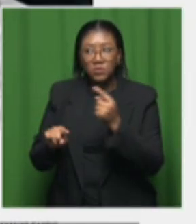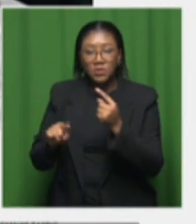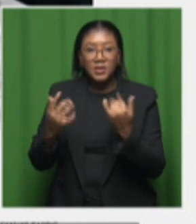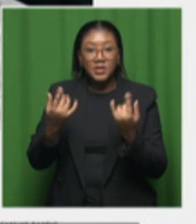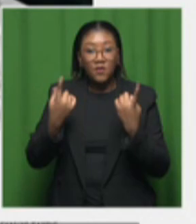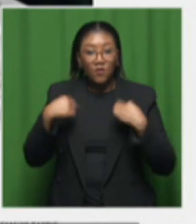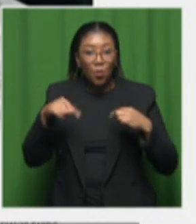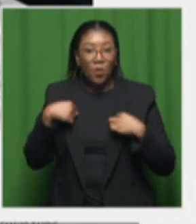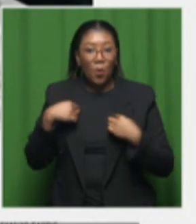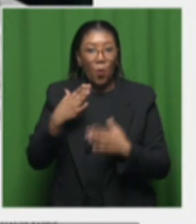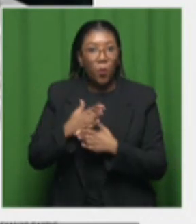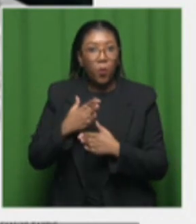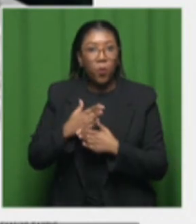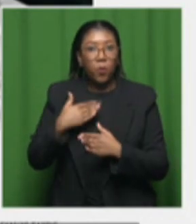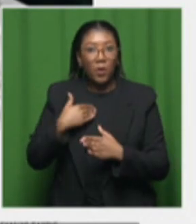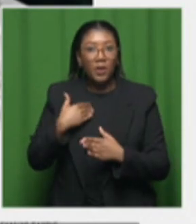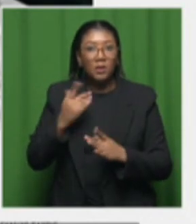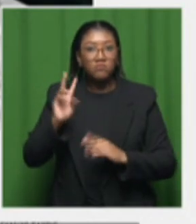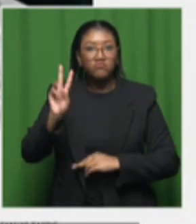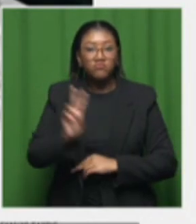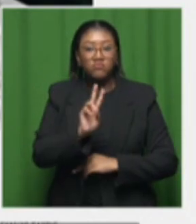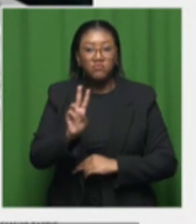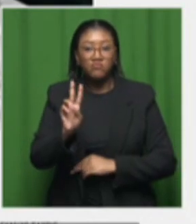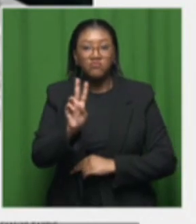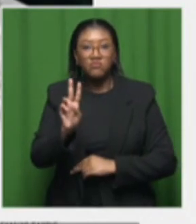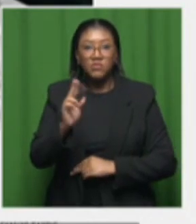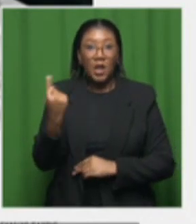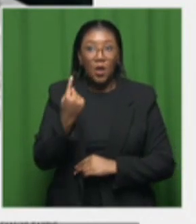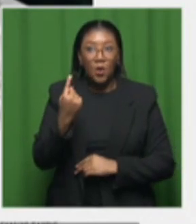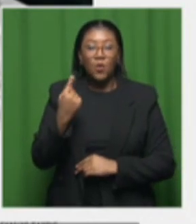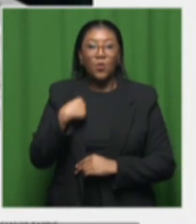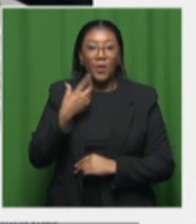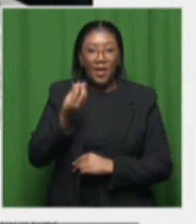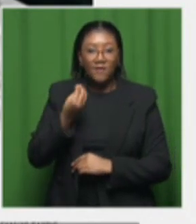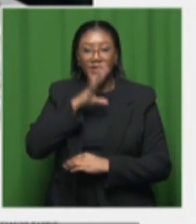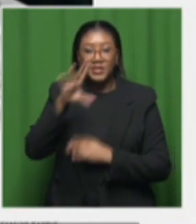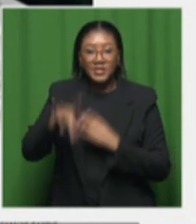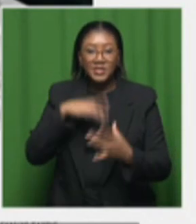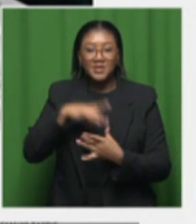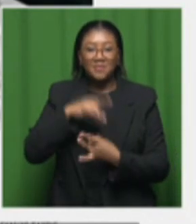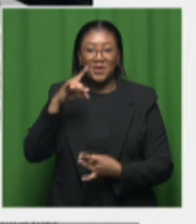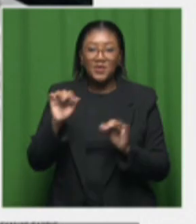alone, and she's able to articulate that as well, like through her work. So speaking about not walking alone,